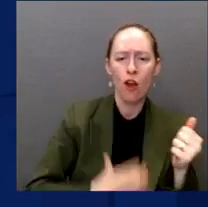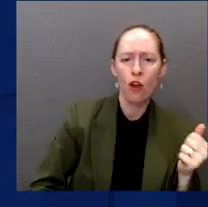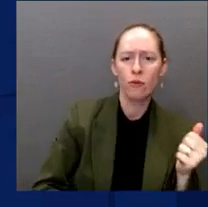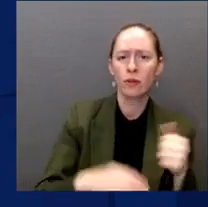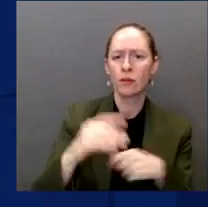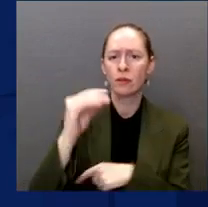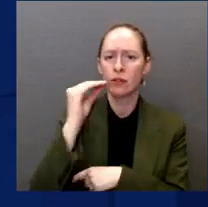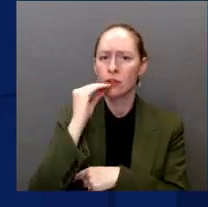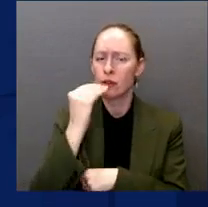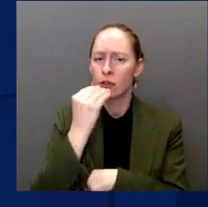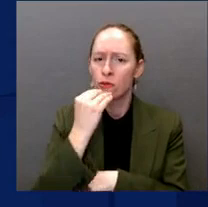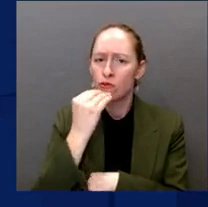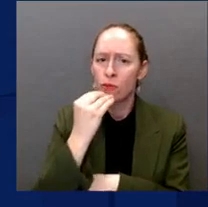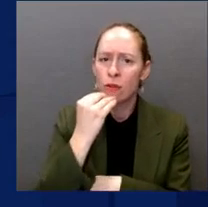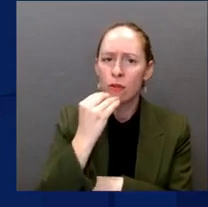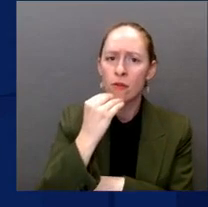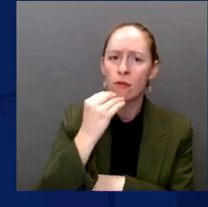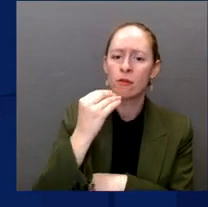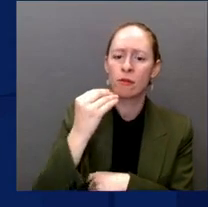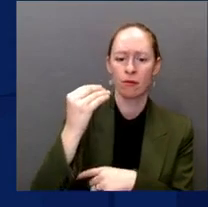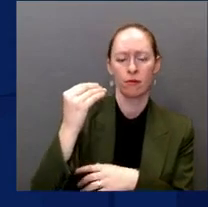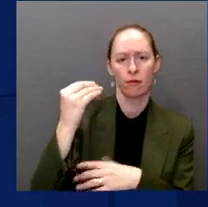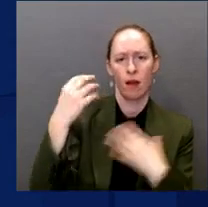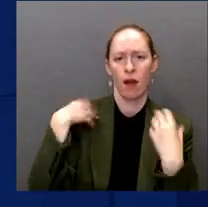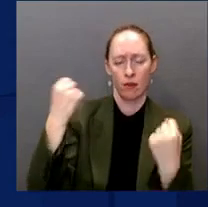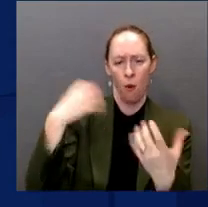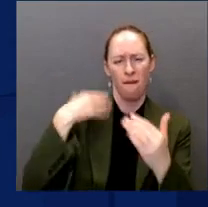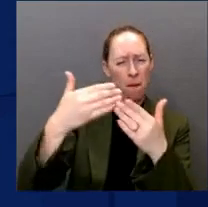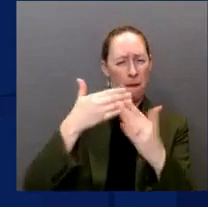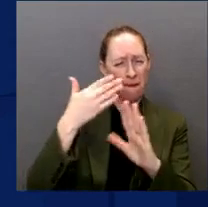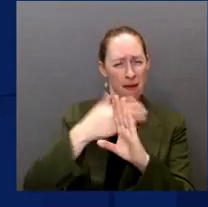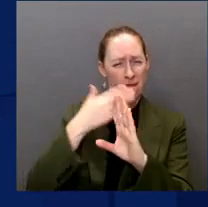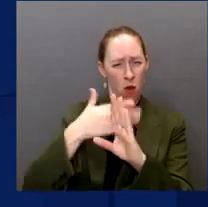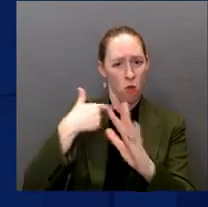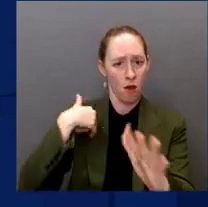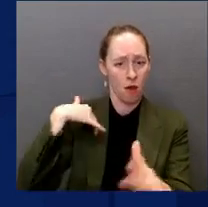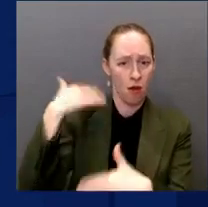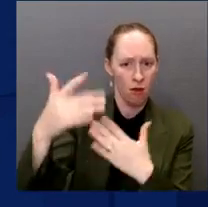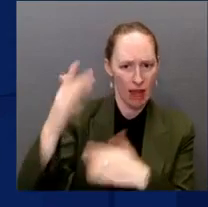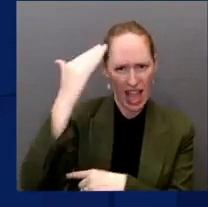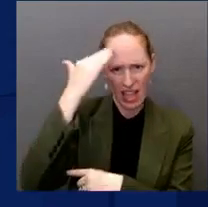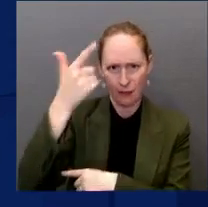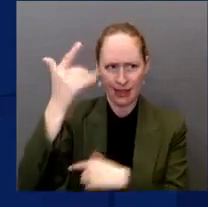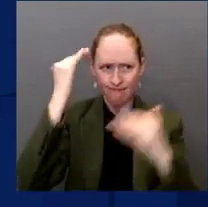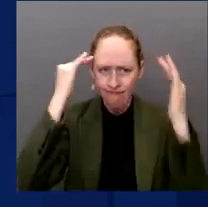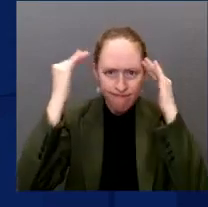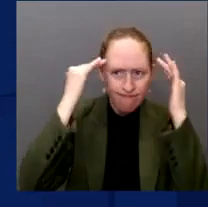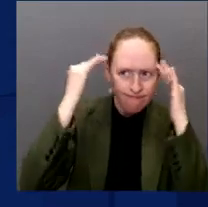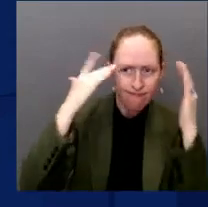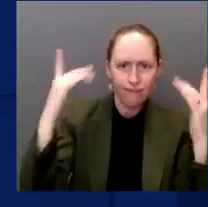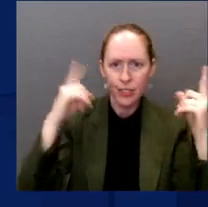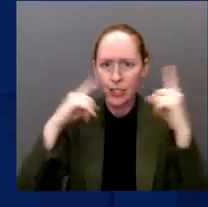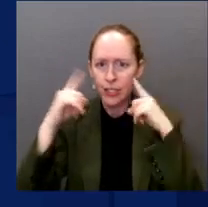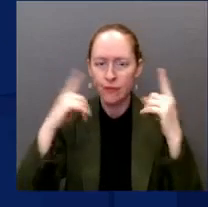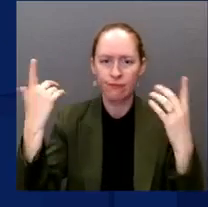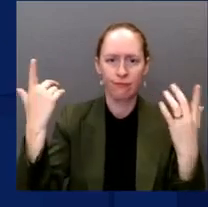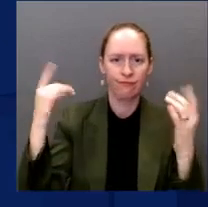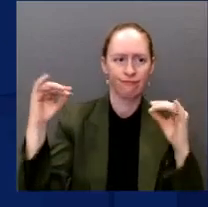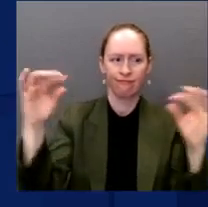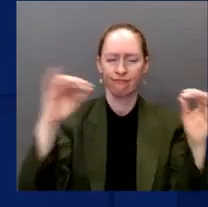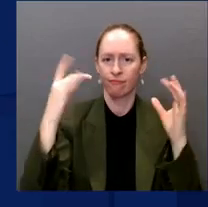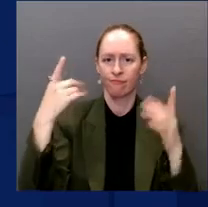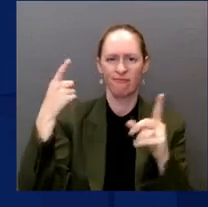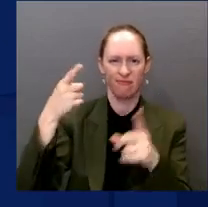health, you all have been reading and hearing about the hurricane and Hurricane Ian, and